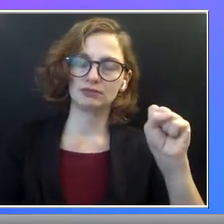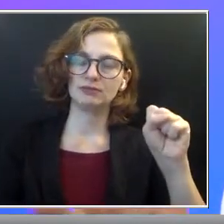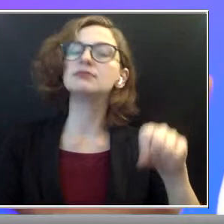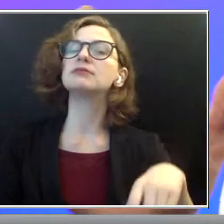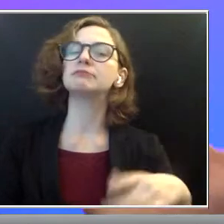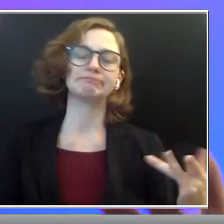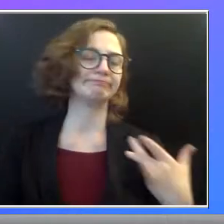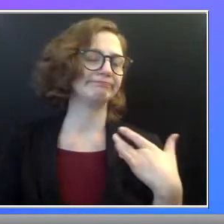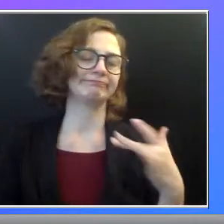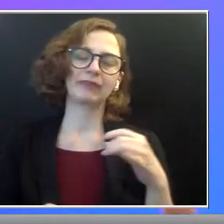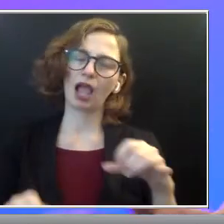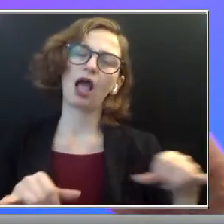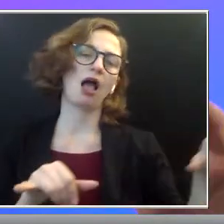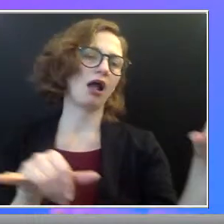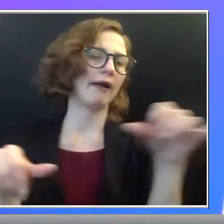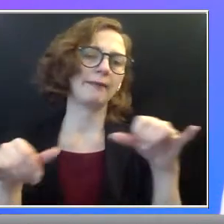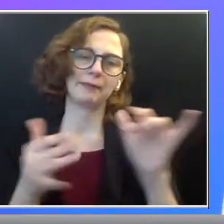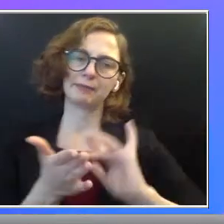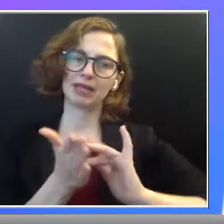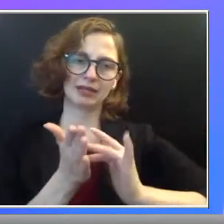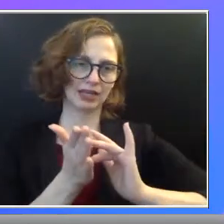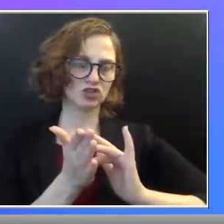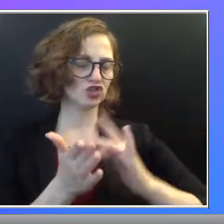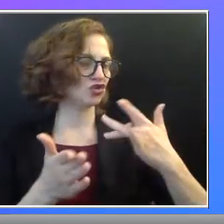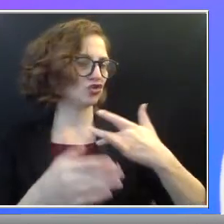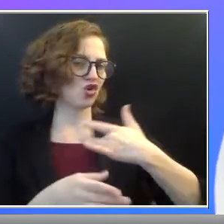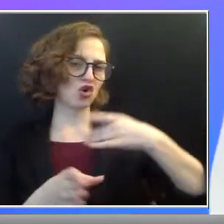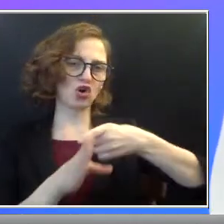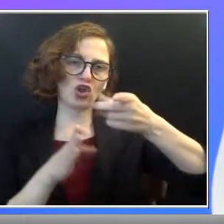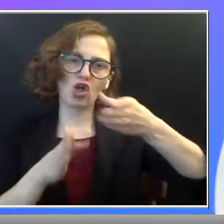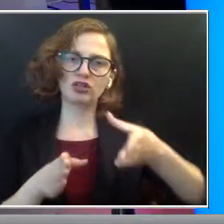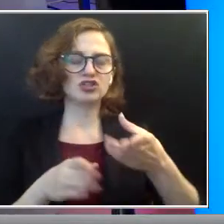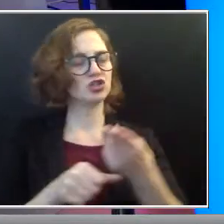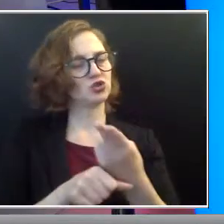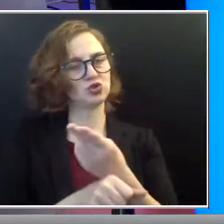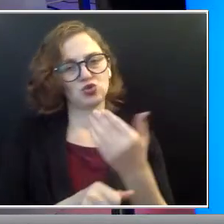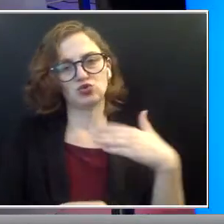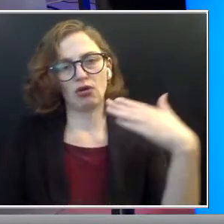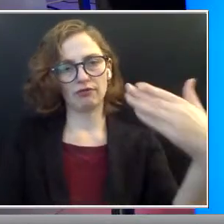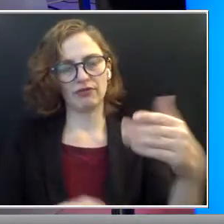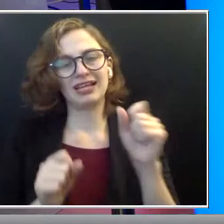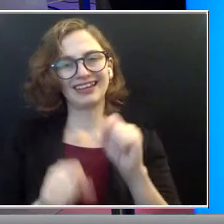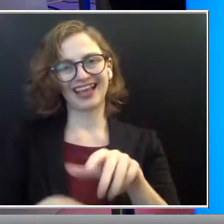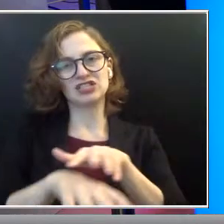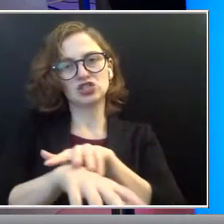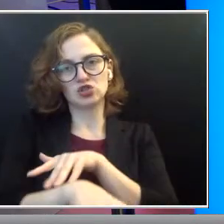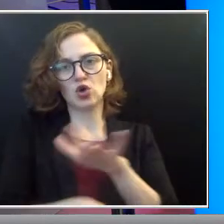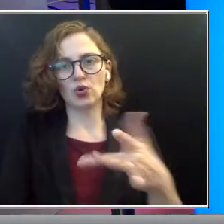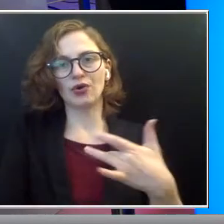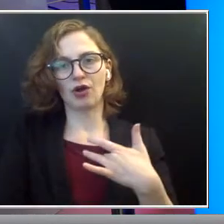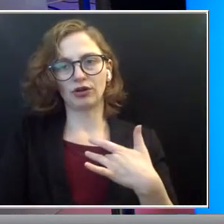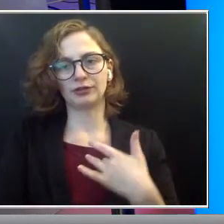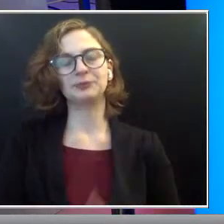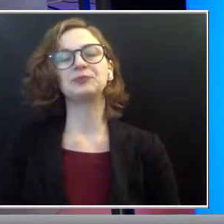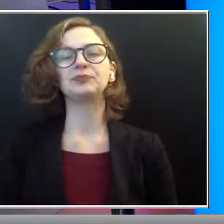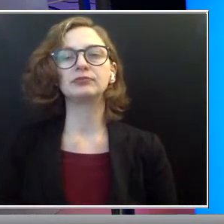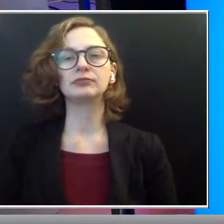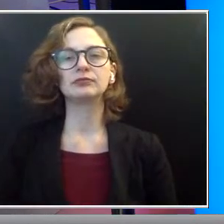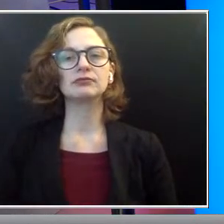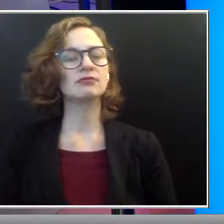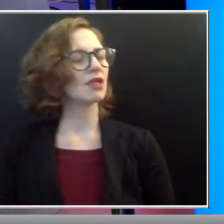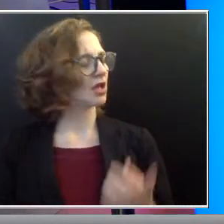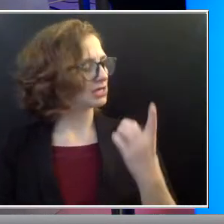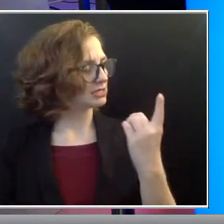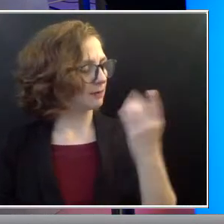cardiologists, that really can slow the heart rate down and tamp down on those palpitations. There was a pill that they had suggested for me. It was really common. Do you